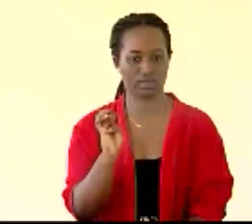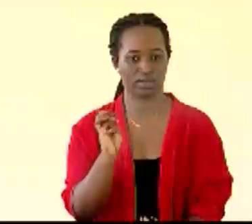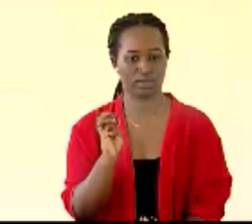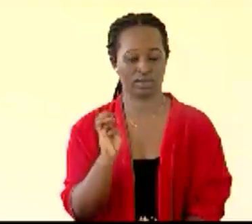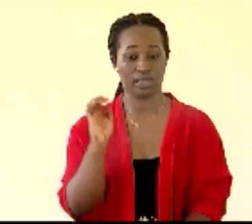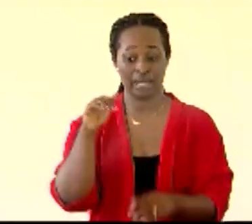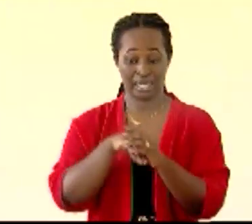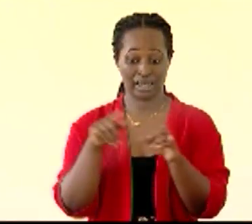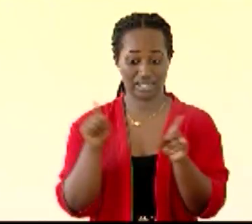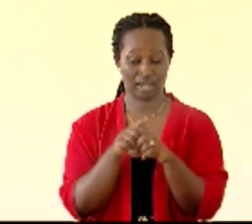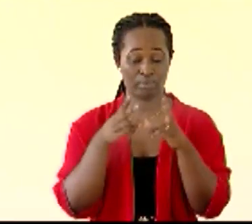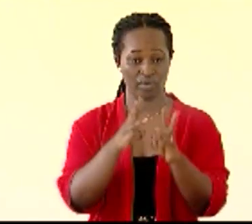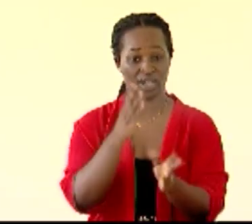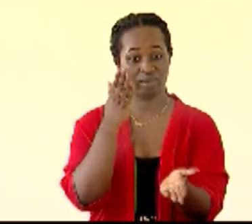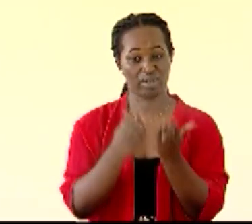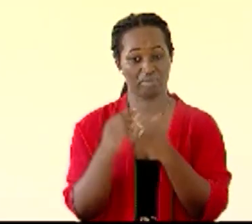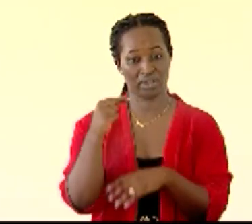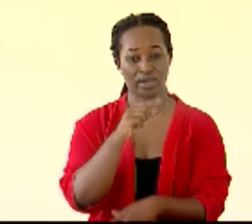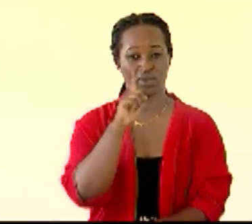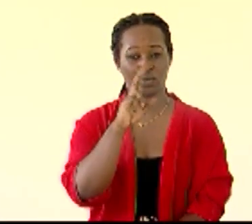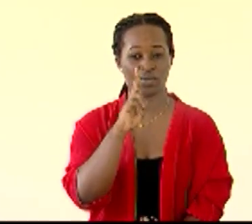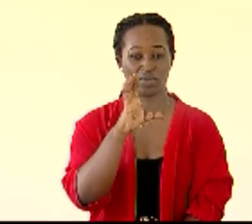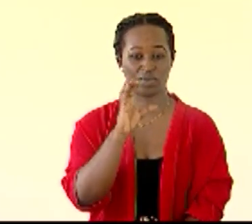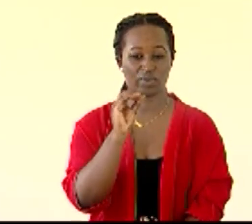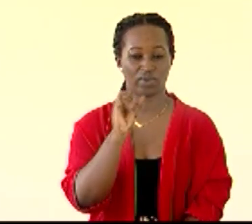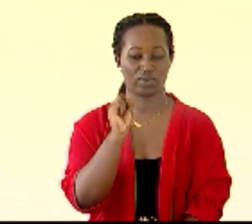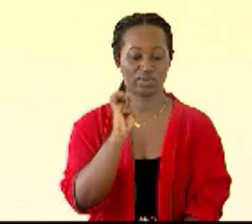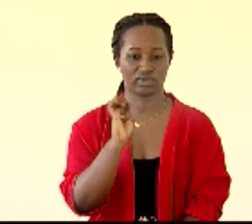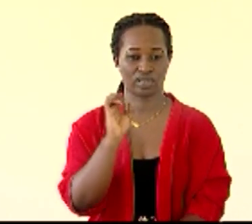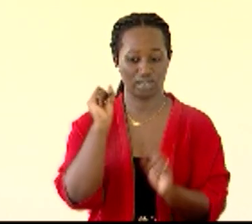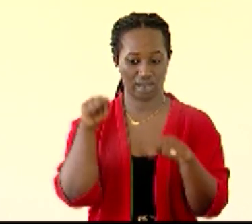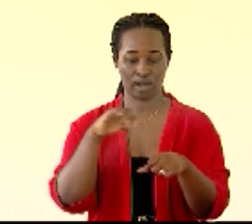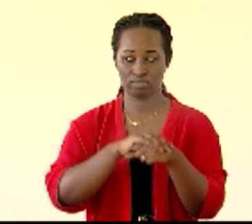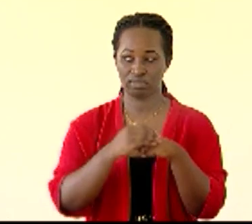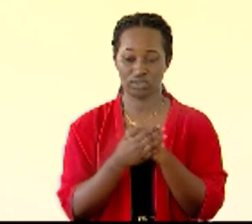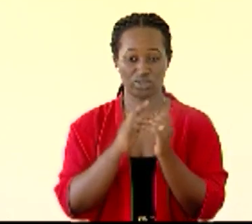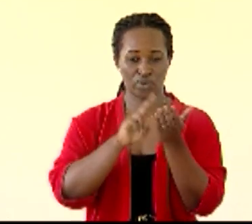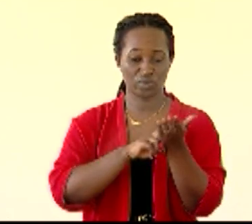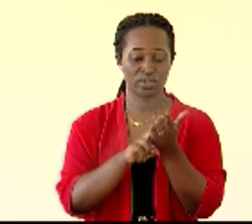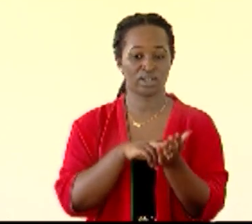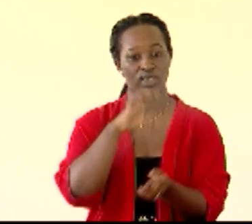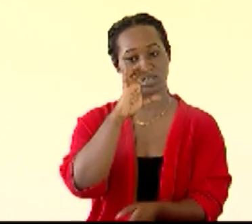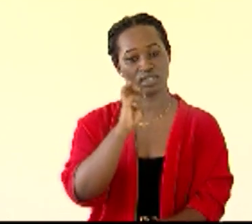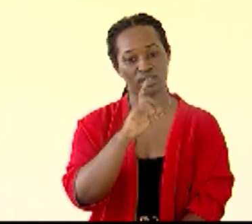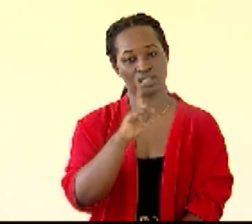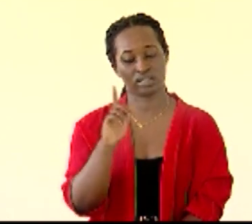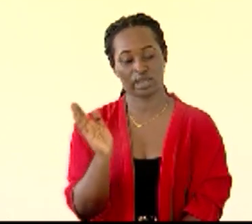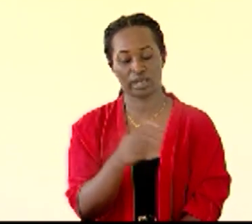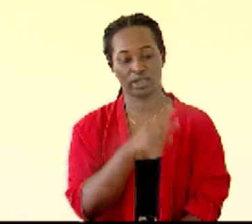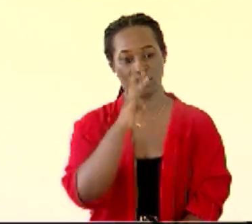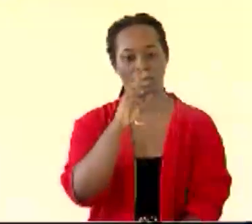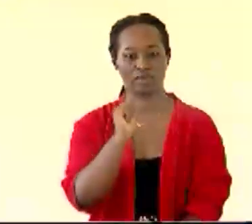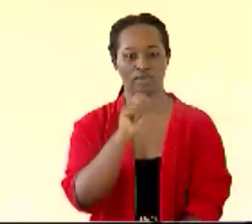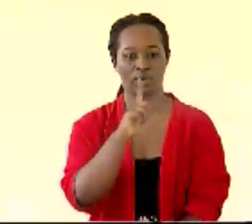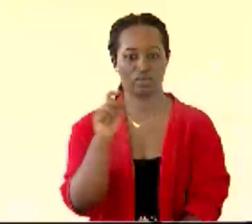In the same way, maybe the glucose produced can also be used in formation of cell walls, like we looked at the very beginning. The